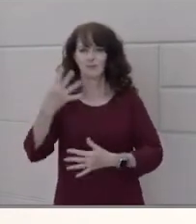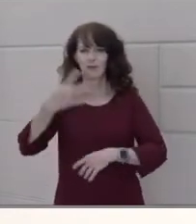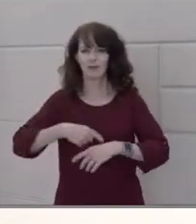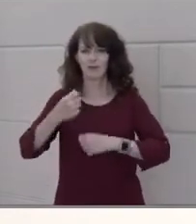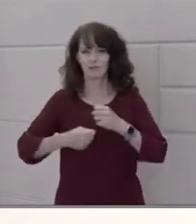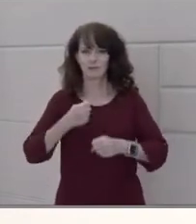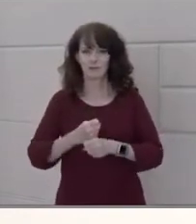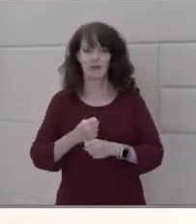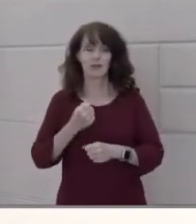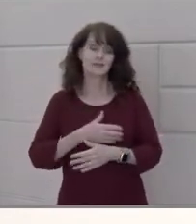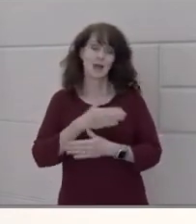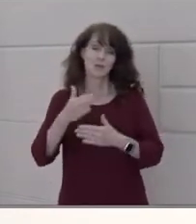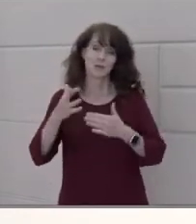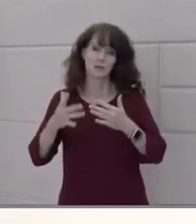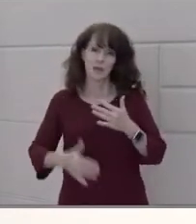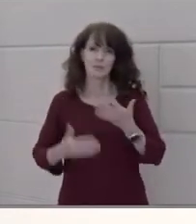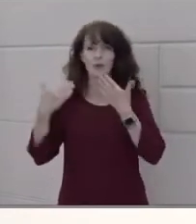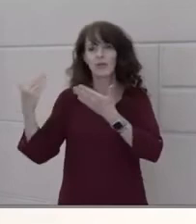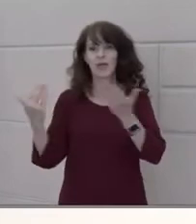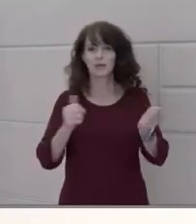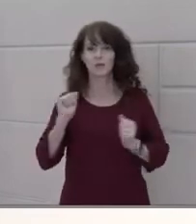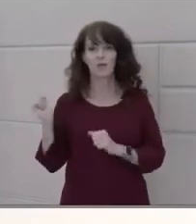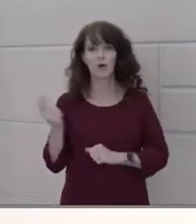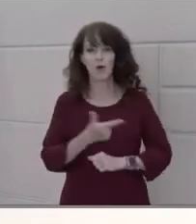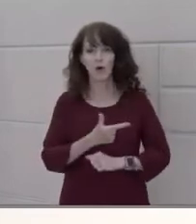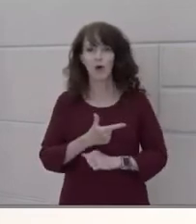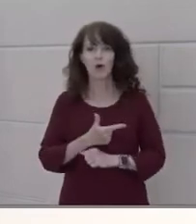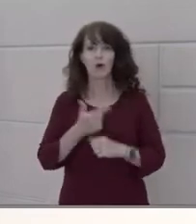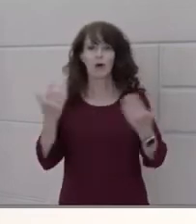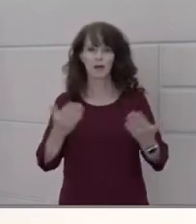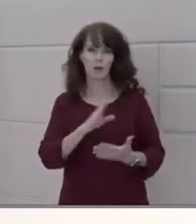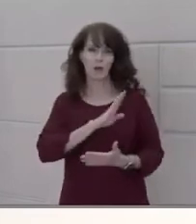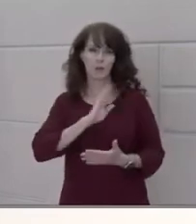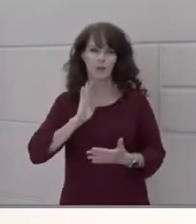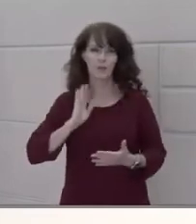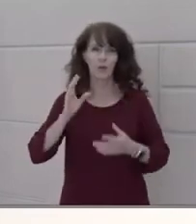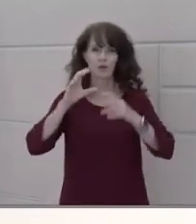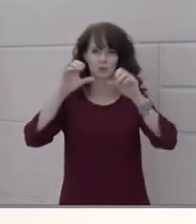As this year has come to a close, we would like to thank you all, everyone on the board, the